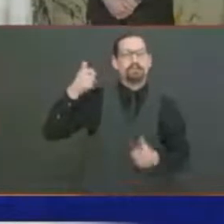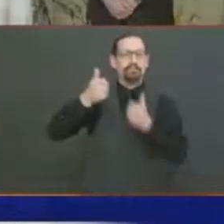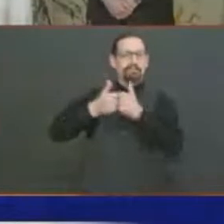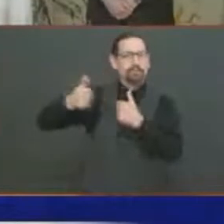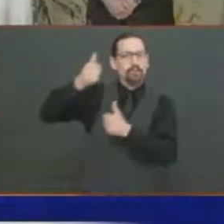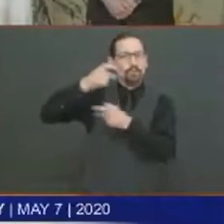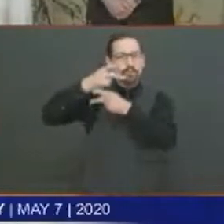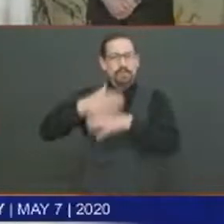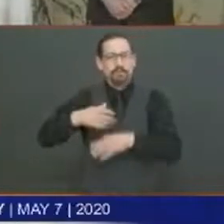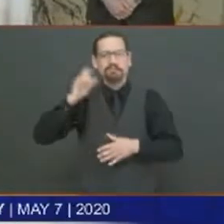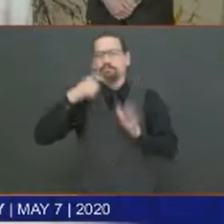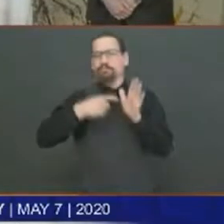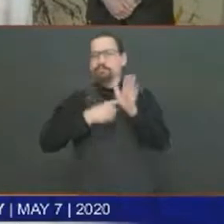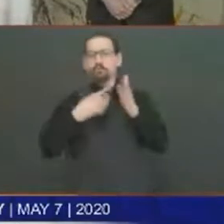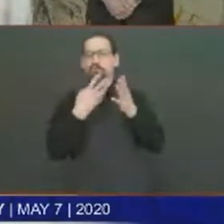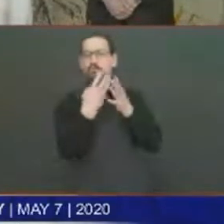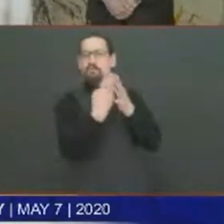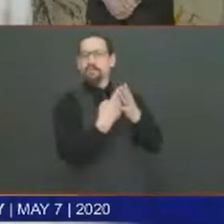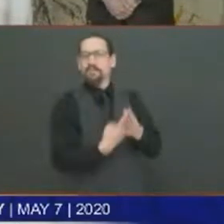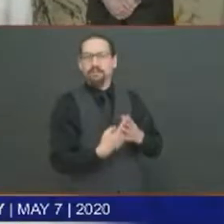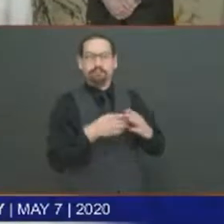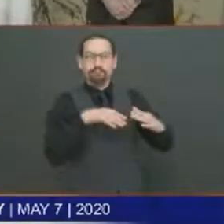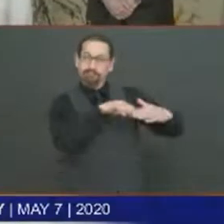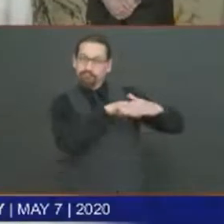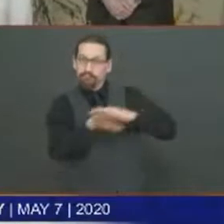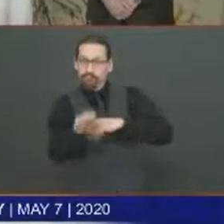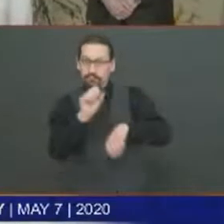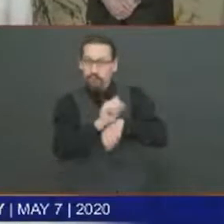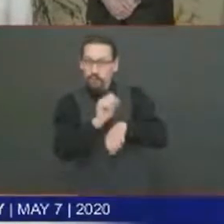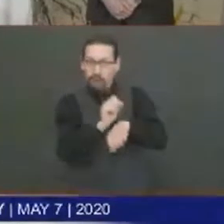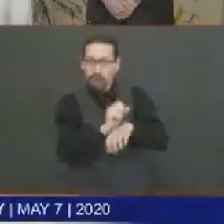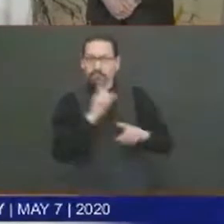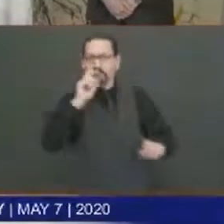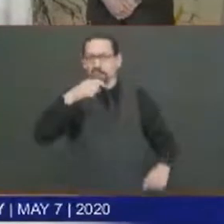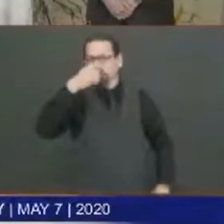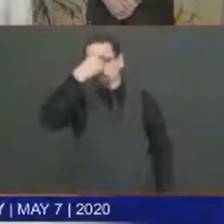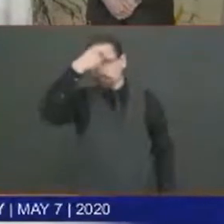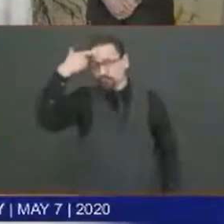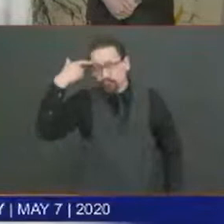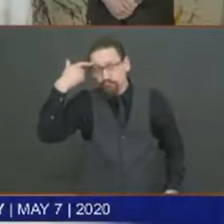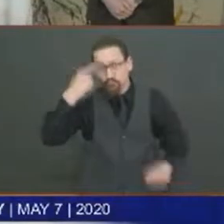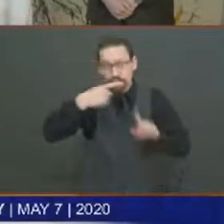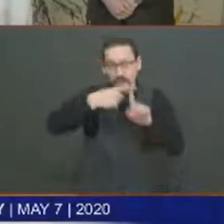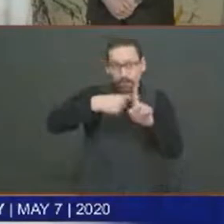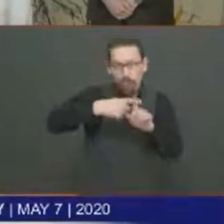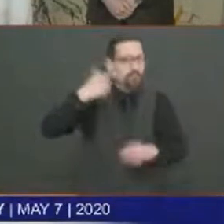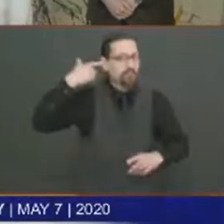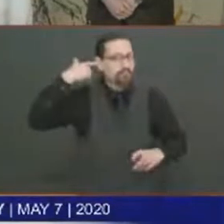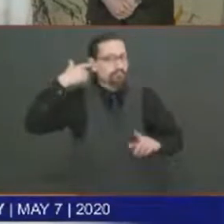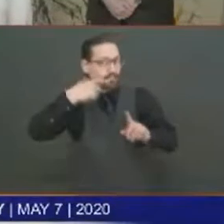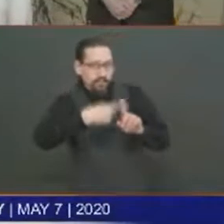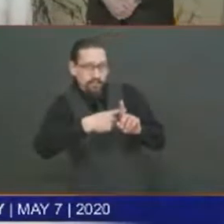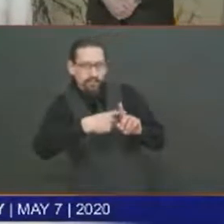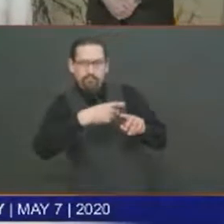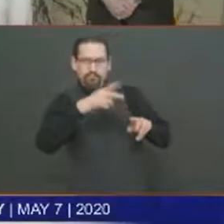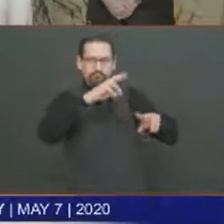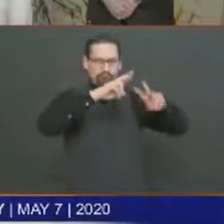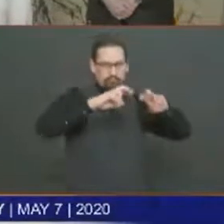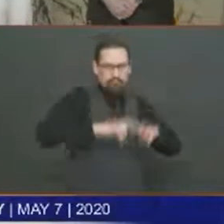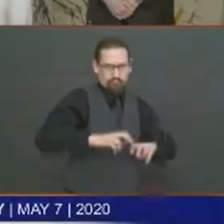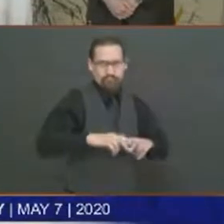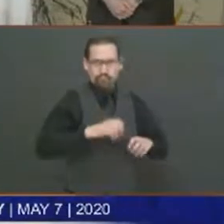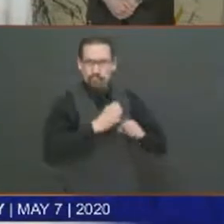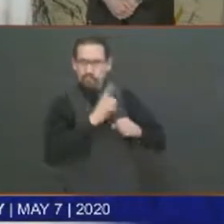of symptoms, make sure they're not sick when they go to the office, sending employees home if they're sick, cleaning daily,